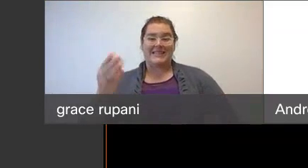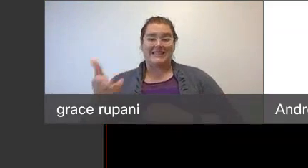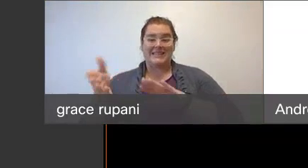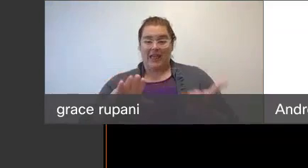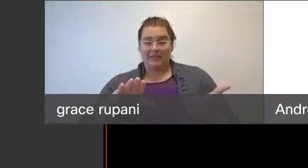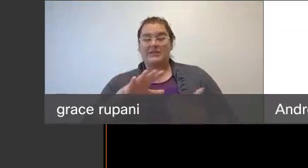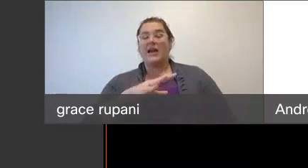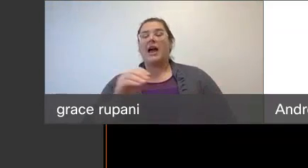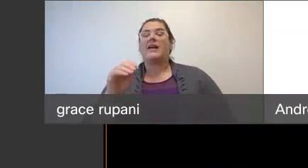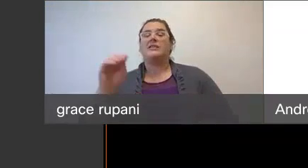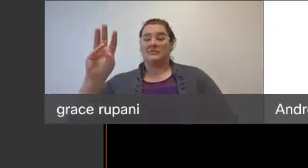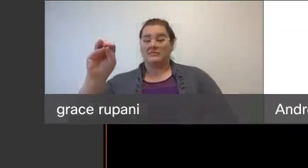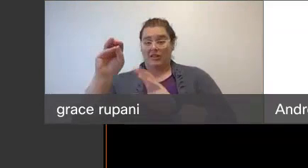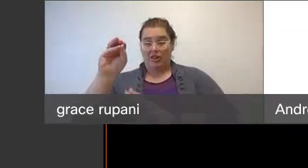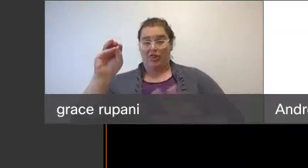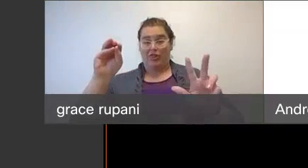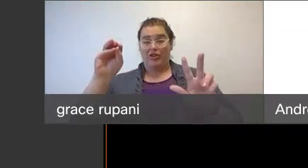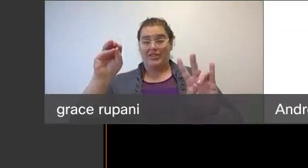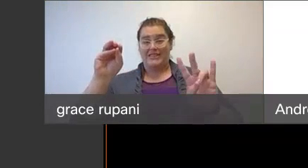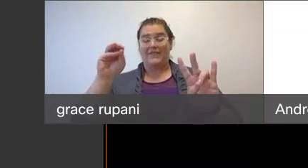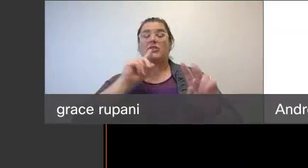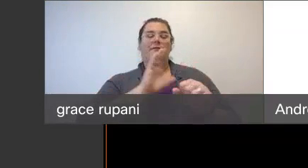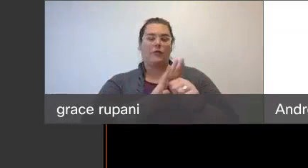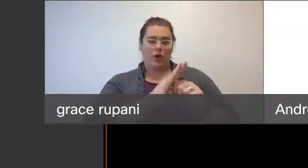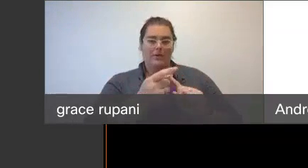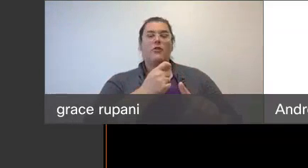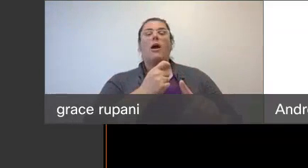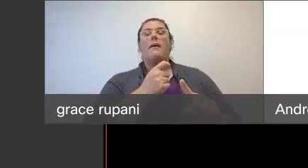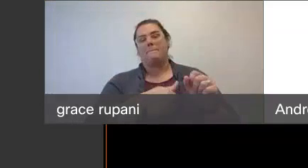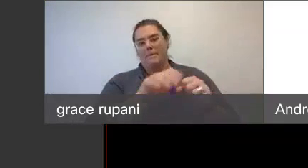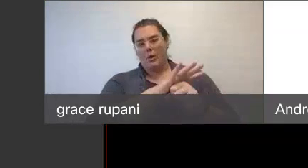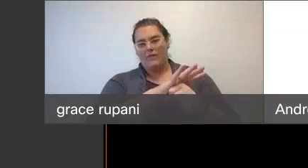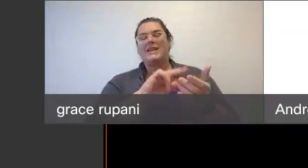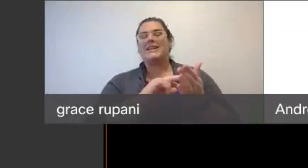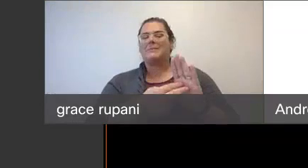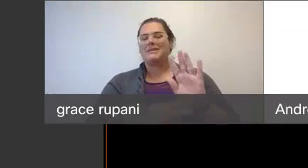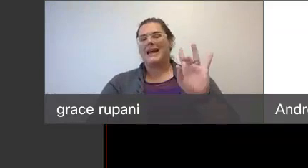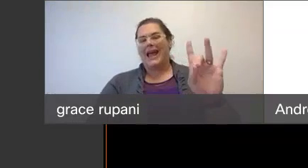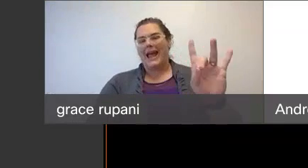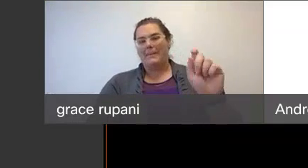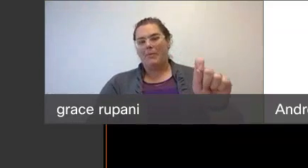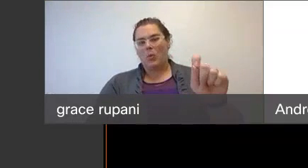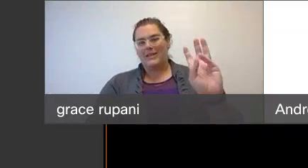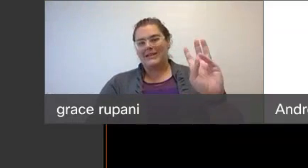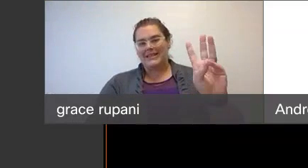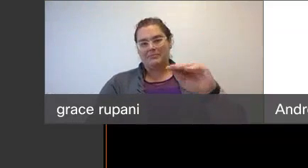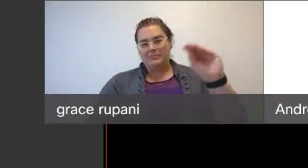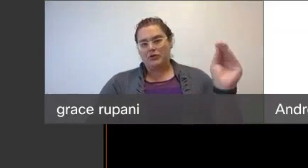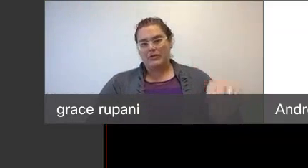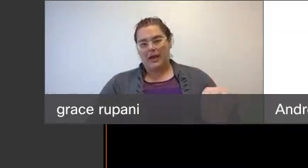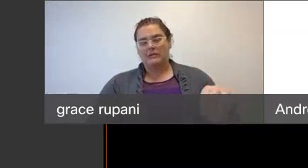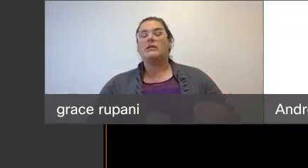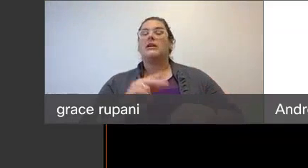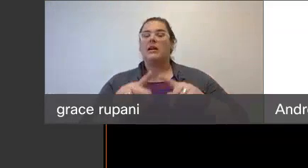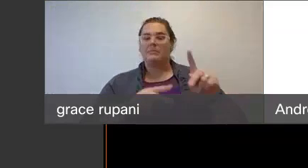as COVID deaths, which represents about 8.6% of people with COVID supported by DDA